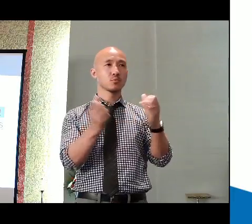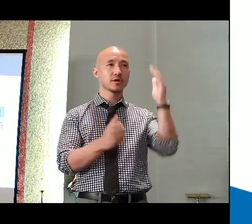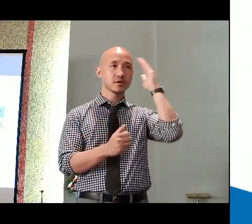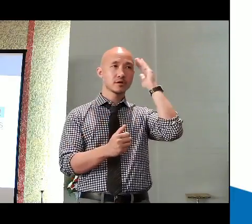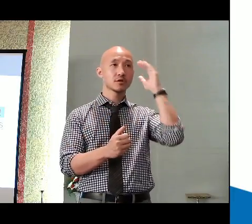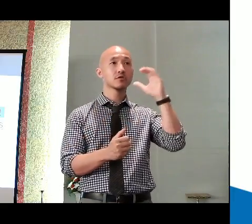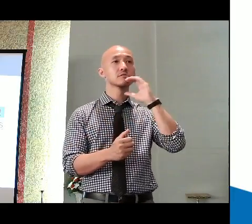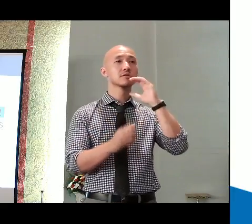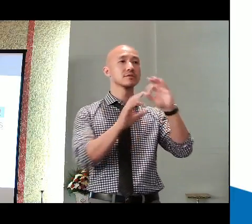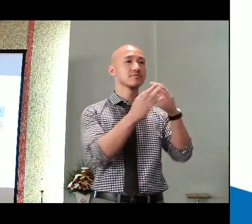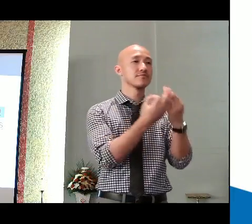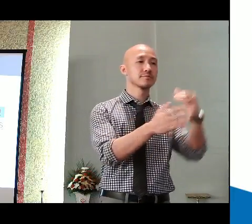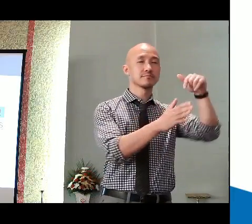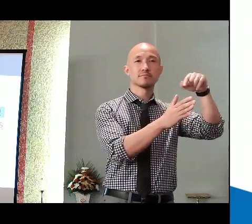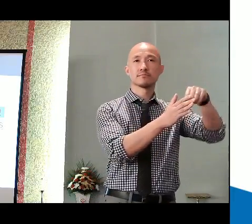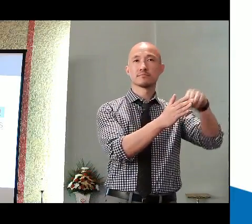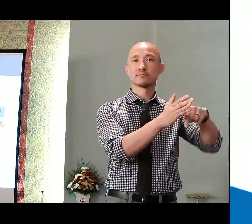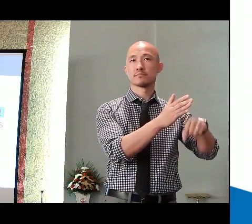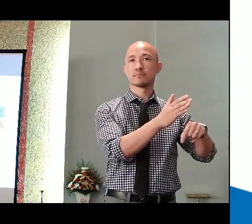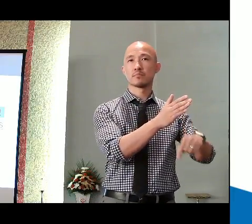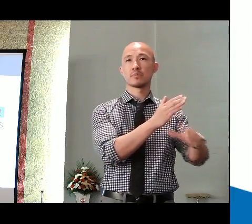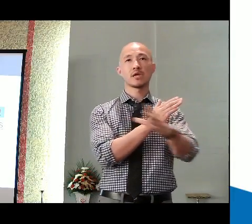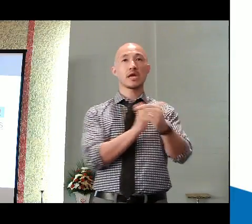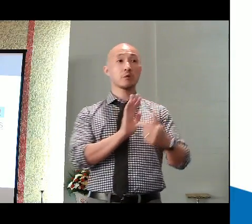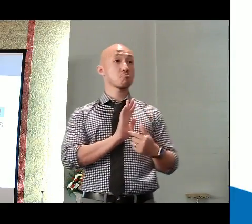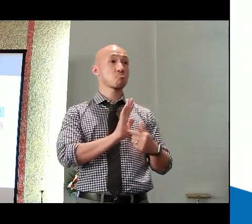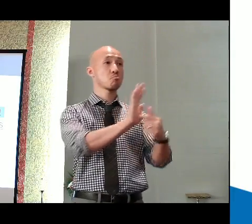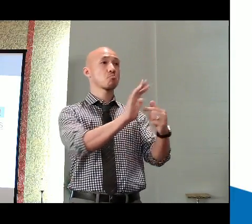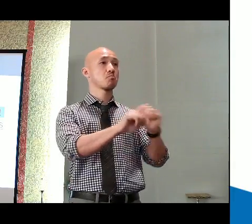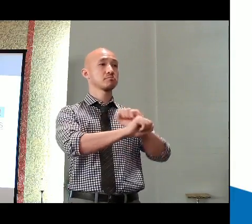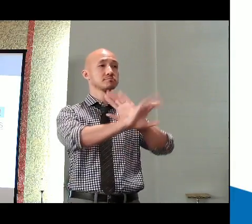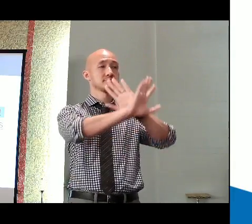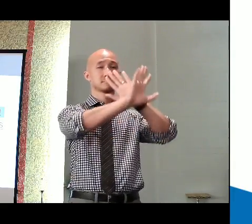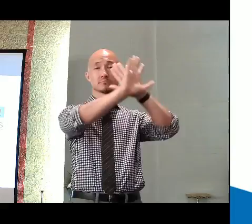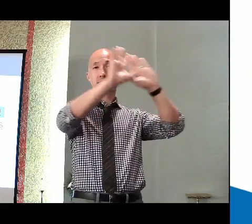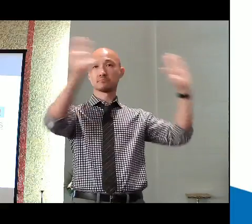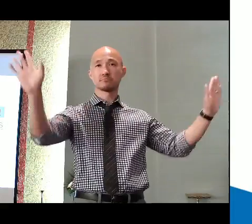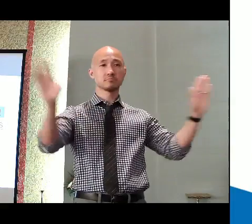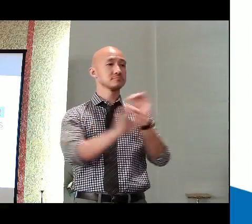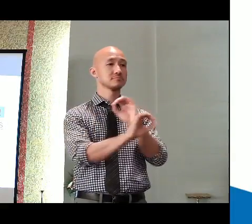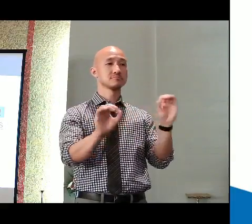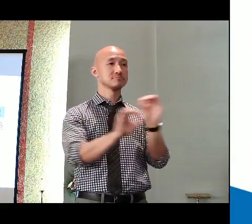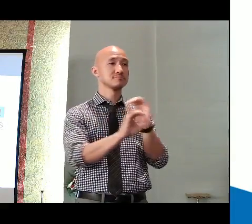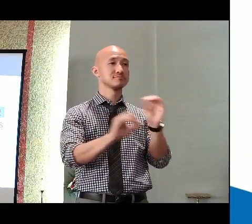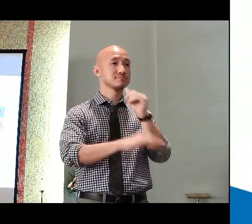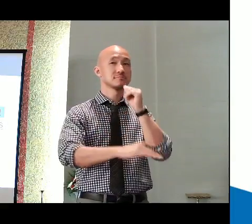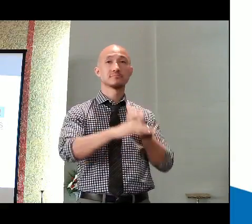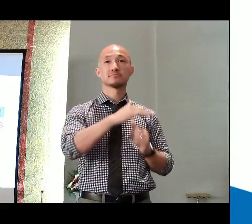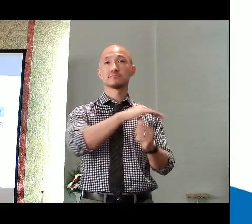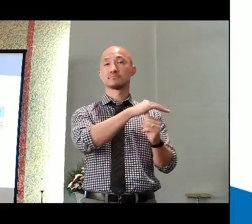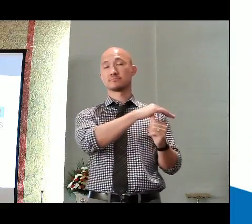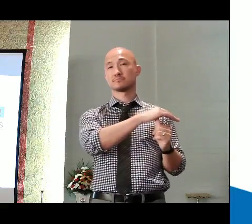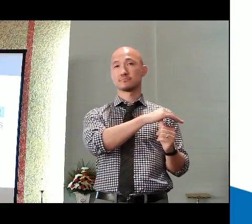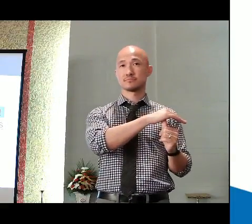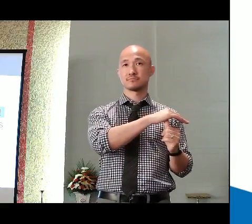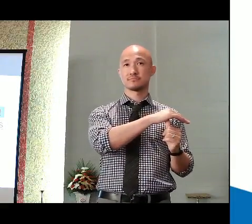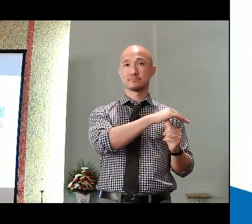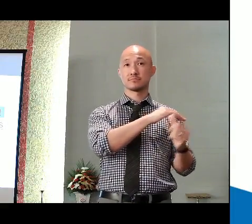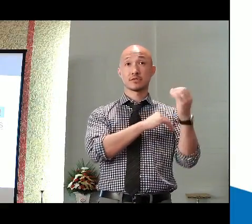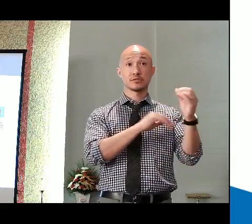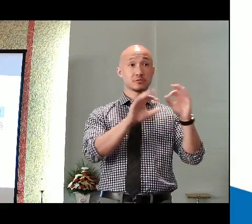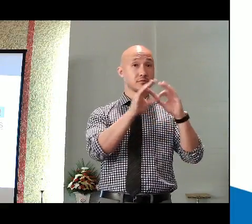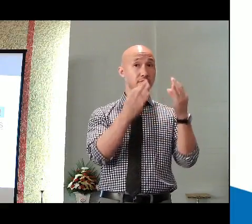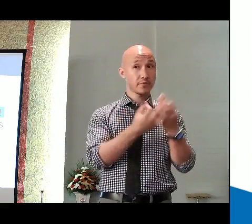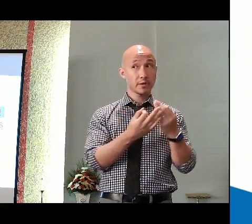of man I can be to his daughter. So my in-laws got to know me